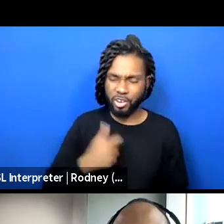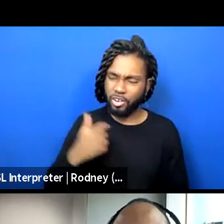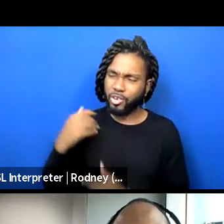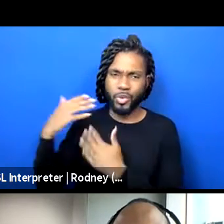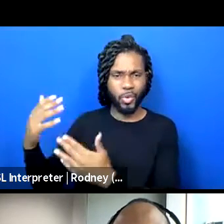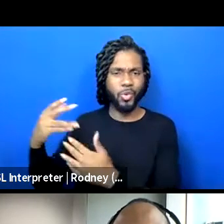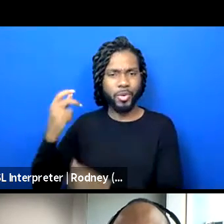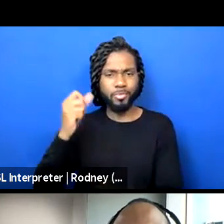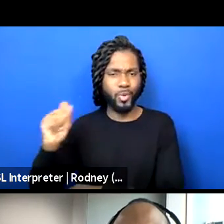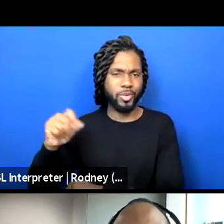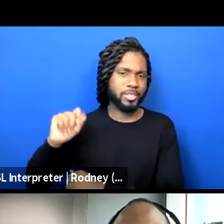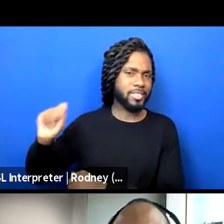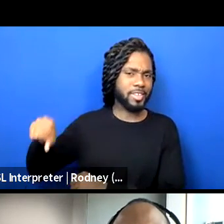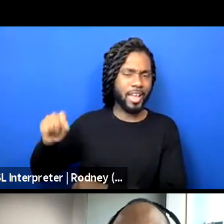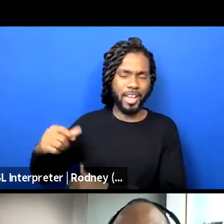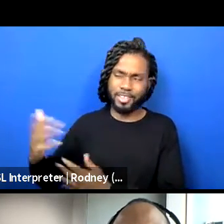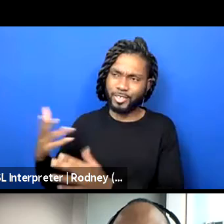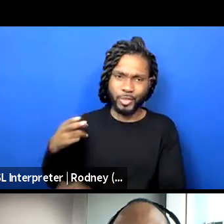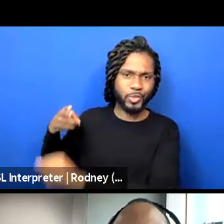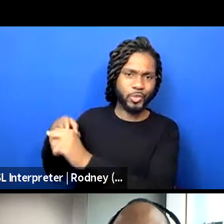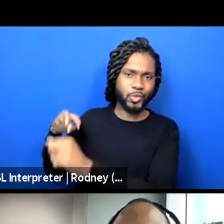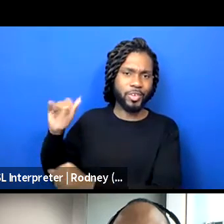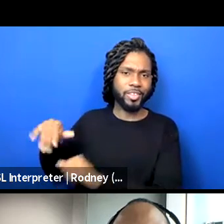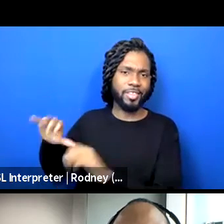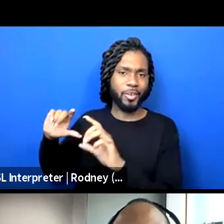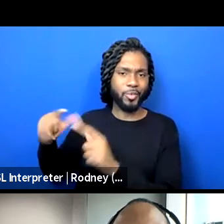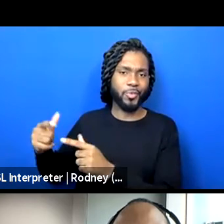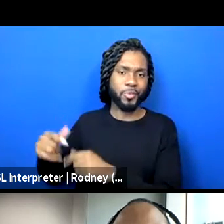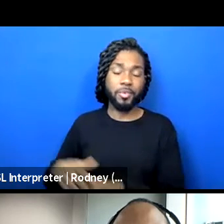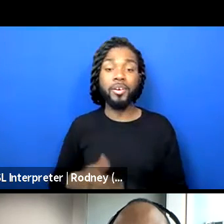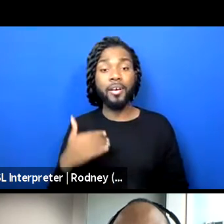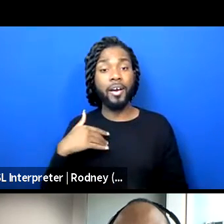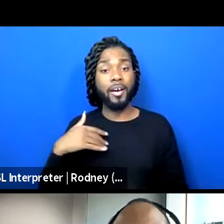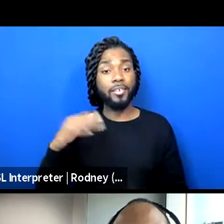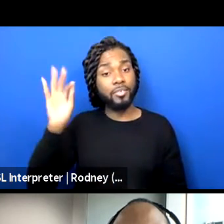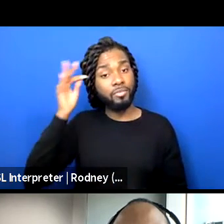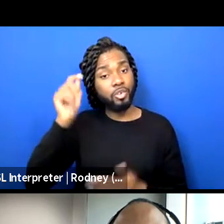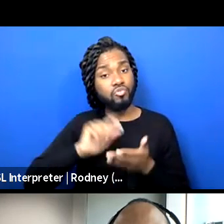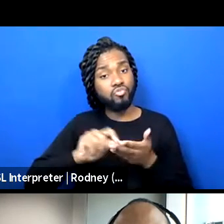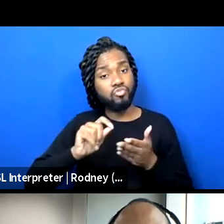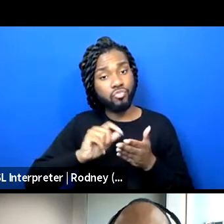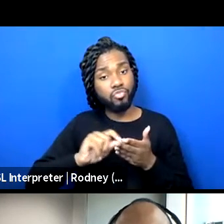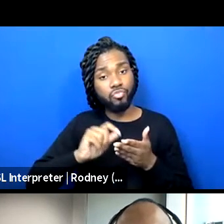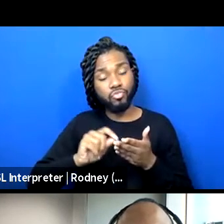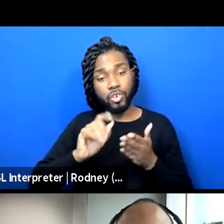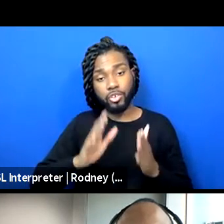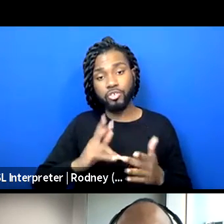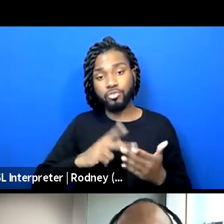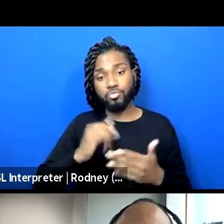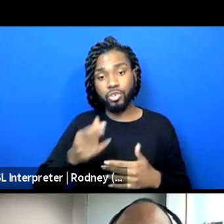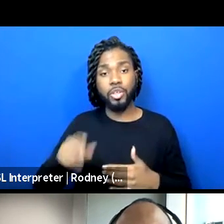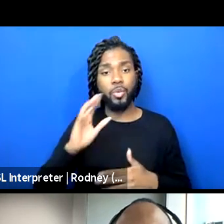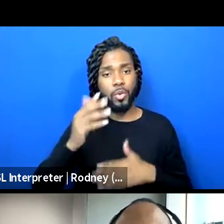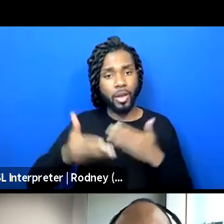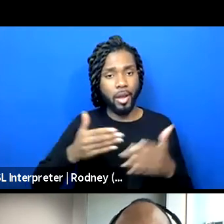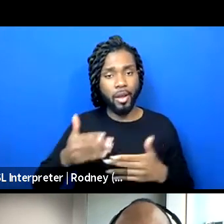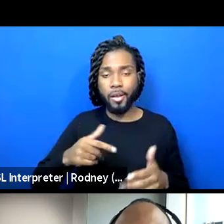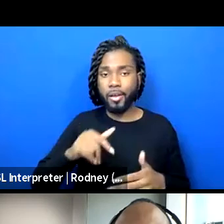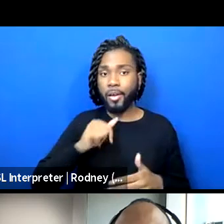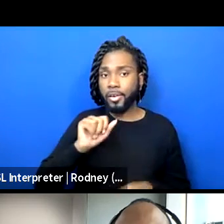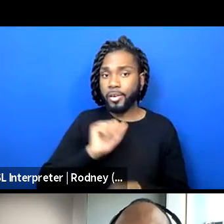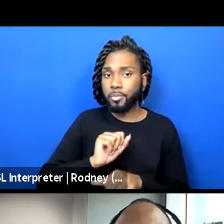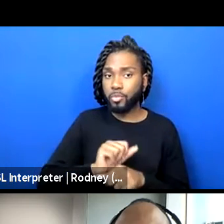protest. Yes, join this group. There's the Federal Writers Project already on the board where they're gonna hire unemployed writers